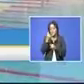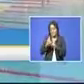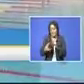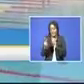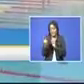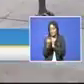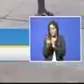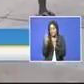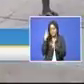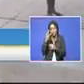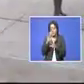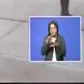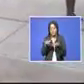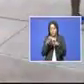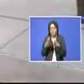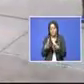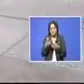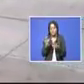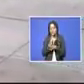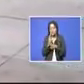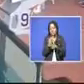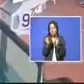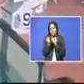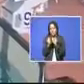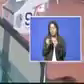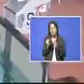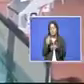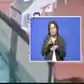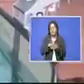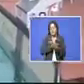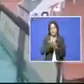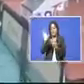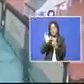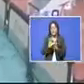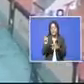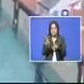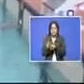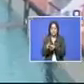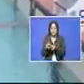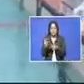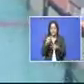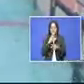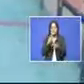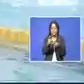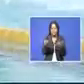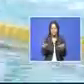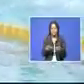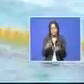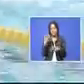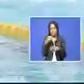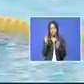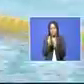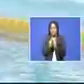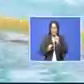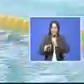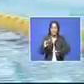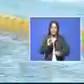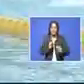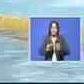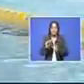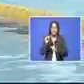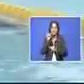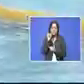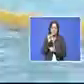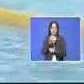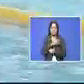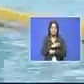calendar year and usually the coldest on the calendar as well. The pool, though, was hot with action. Anya McPhail with